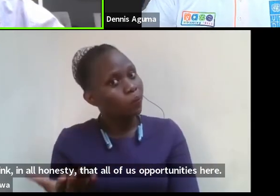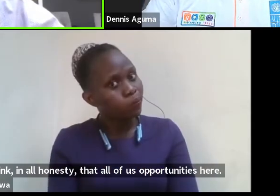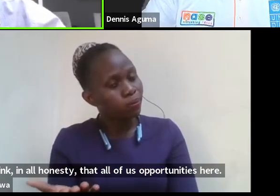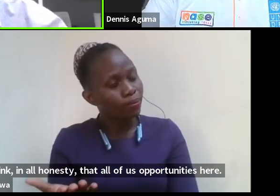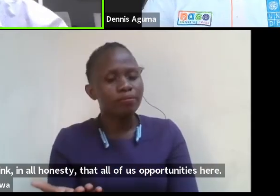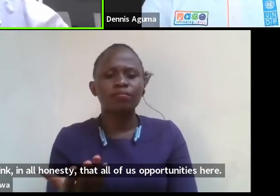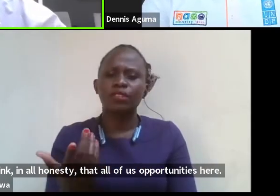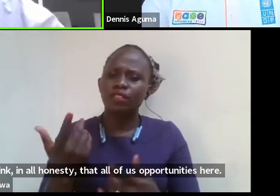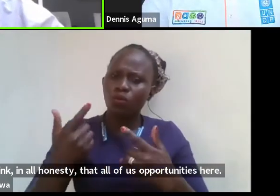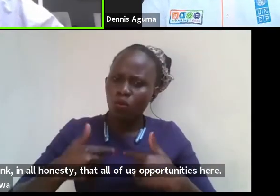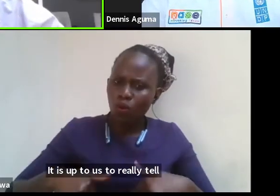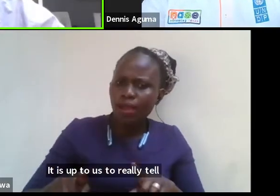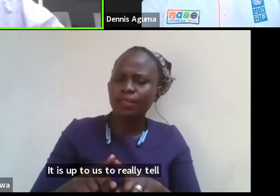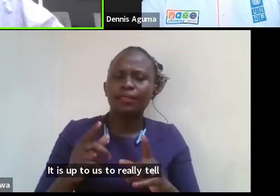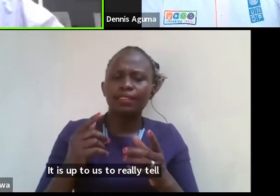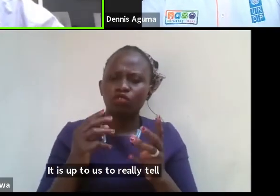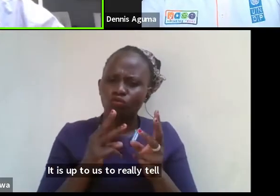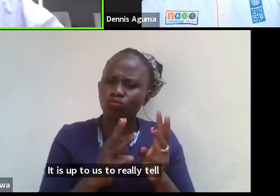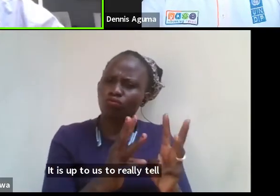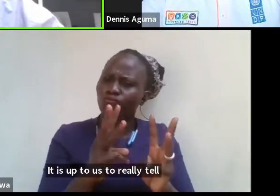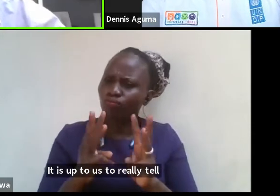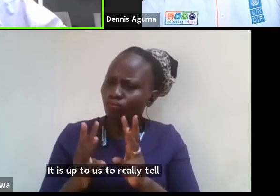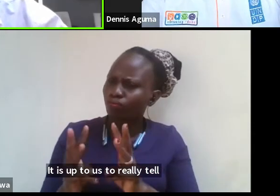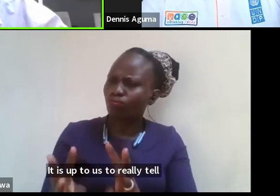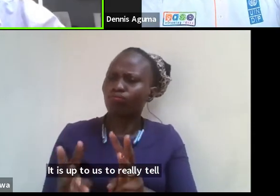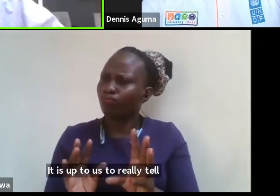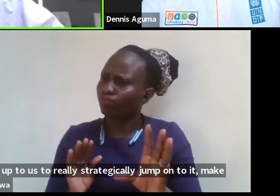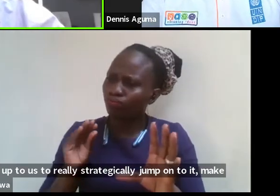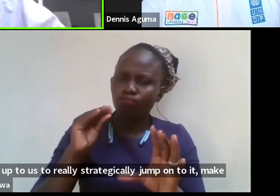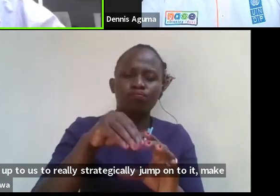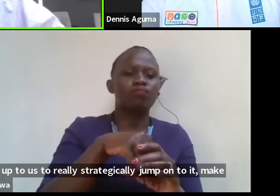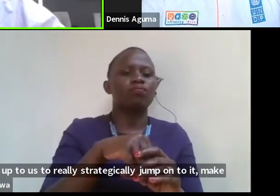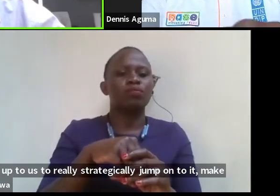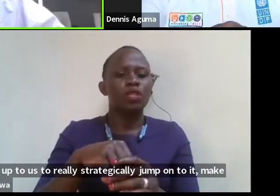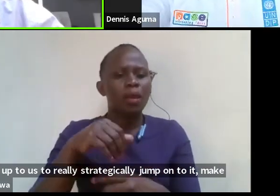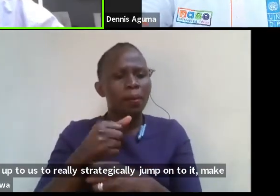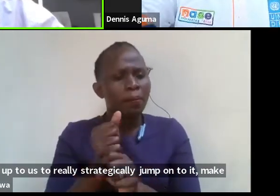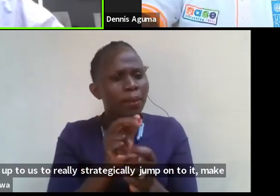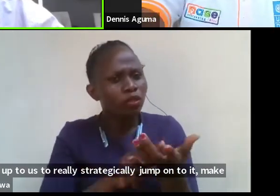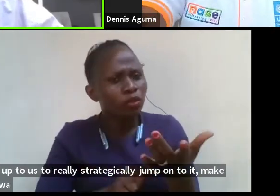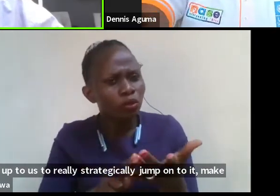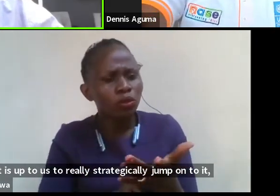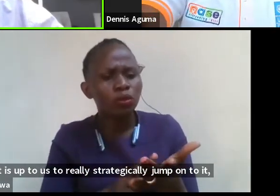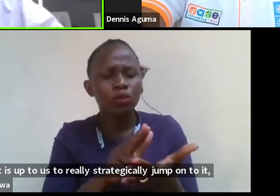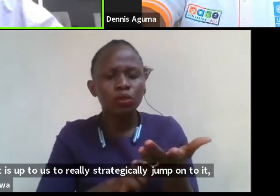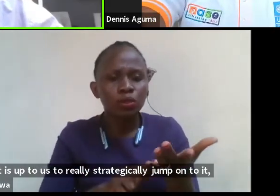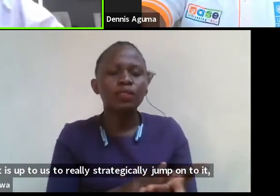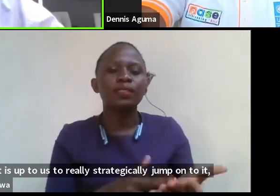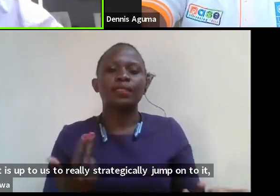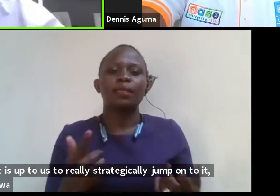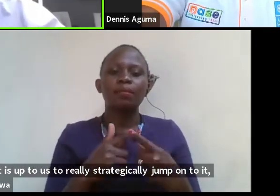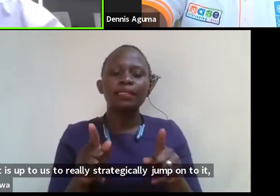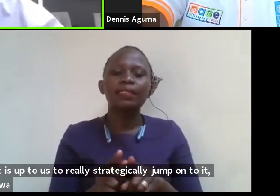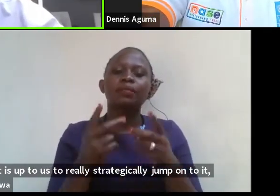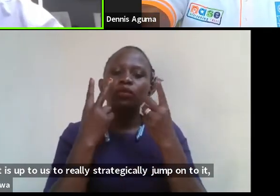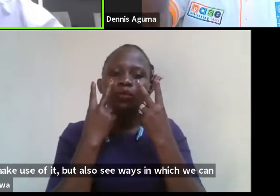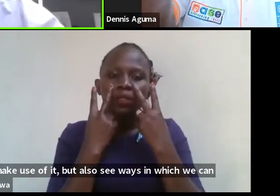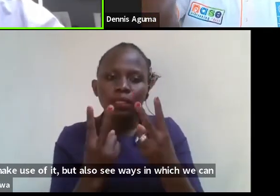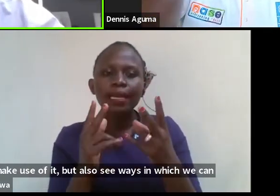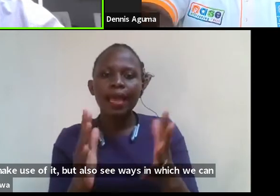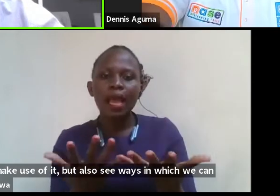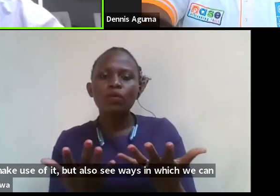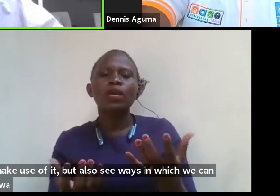really strategically jump onto it, make use of it, but also see ways in which we can incentivize as many young